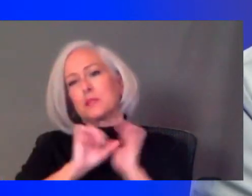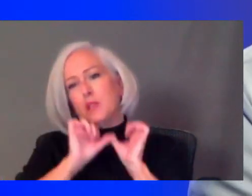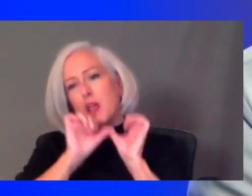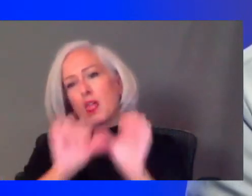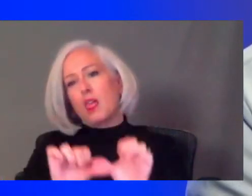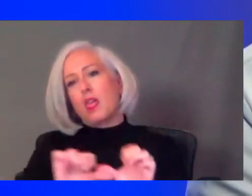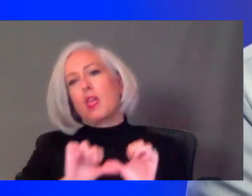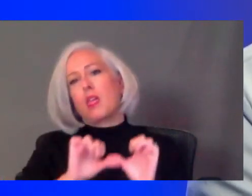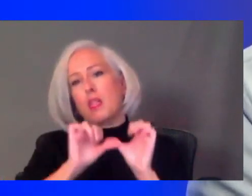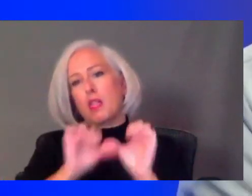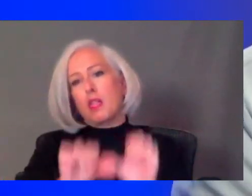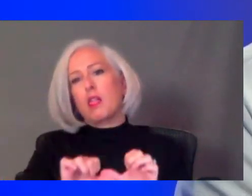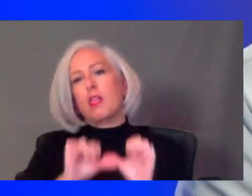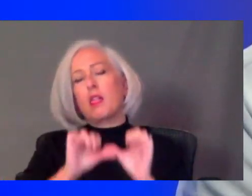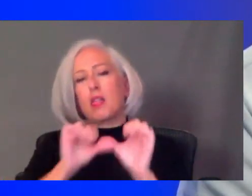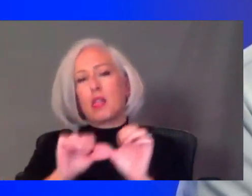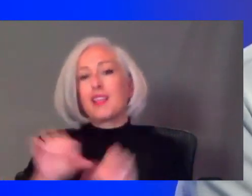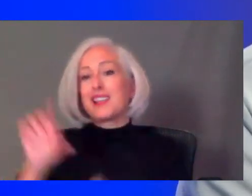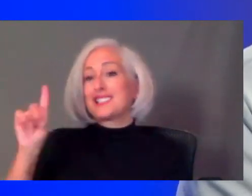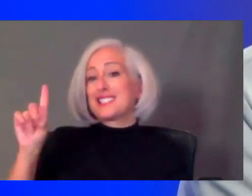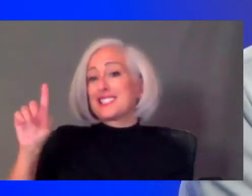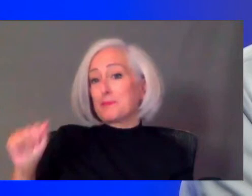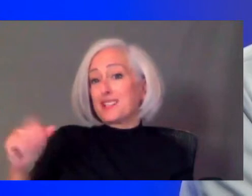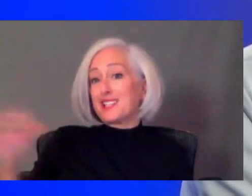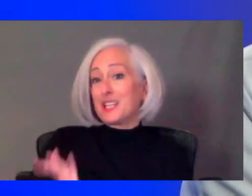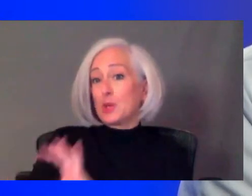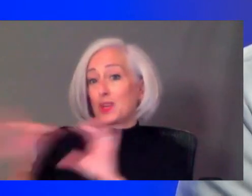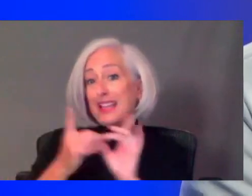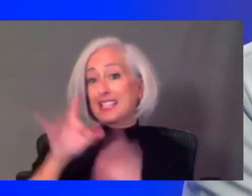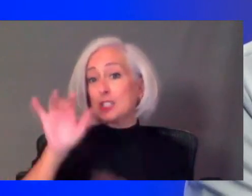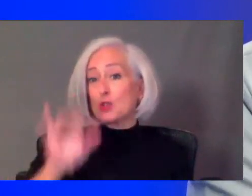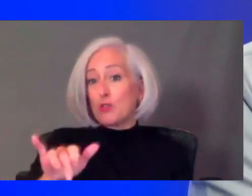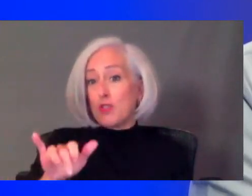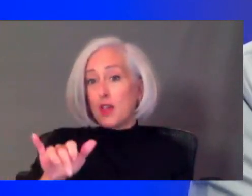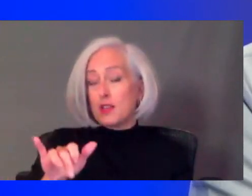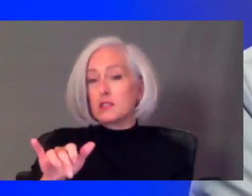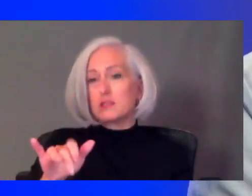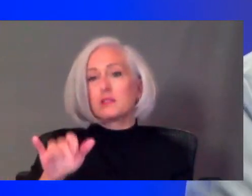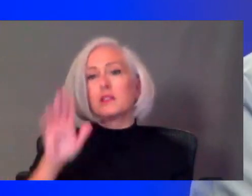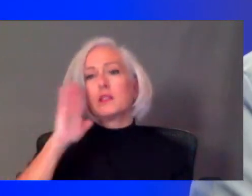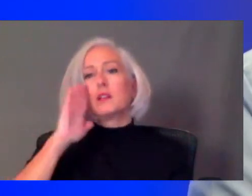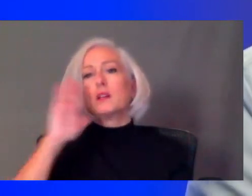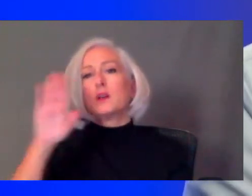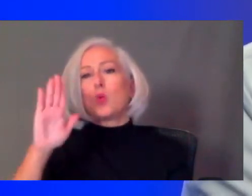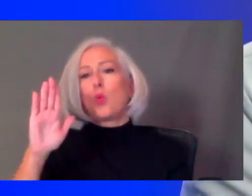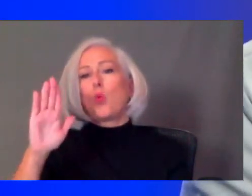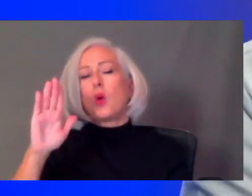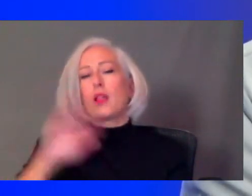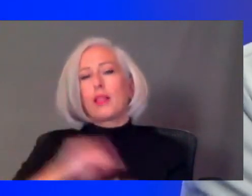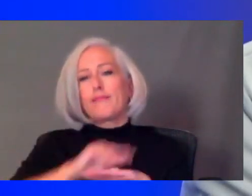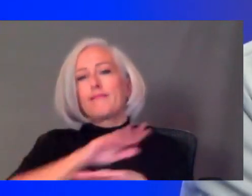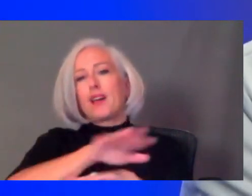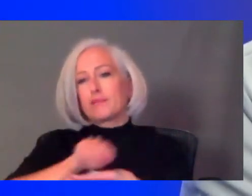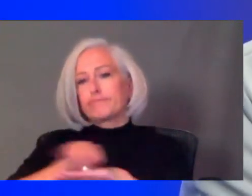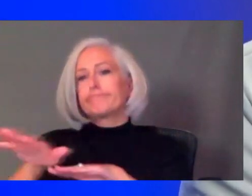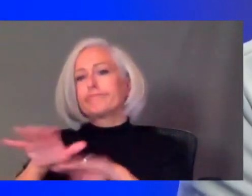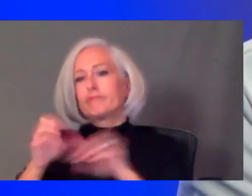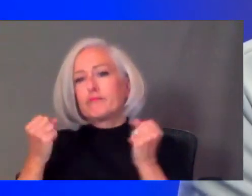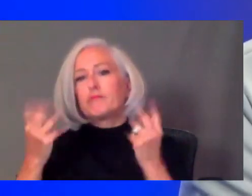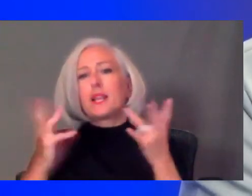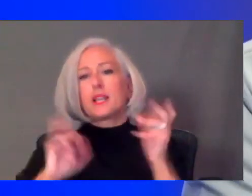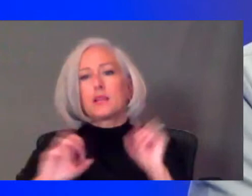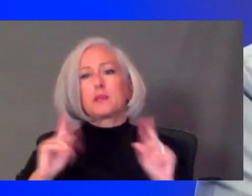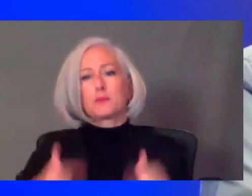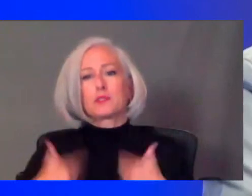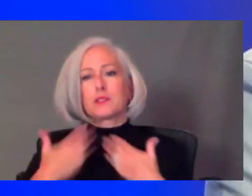pretty supported assumption, cases and deaths as accounted here is probably lower than what it actually is. And if it's really 236 million,